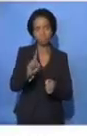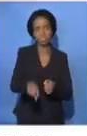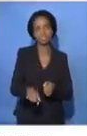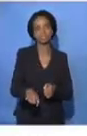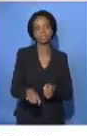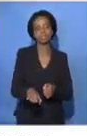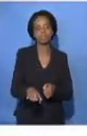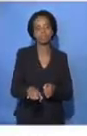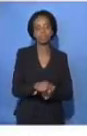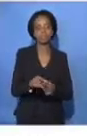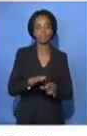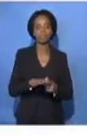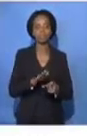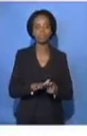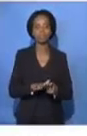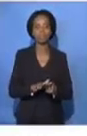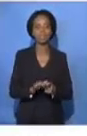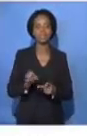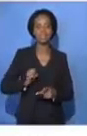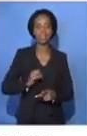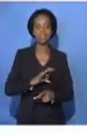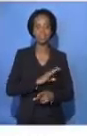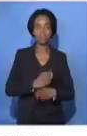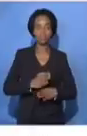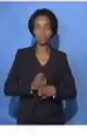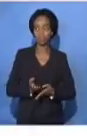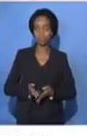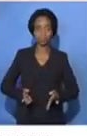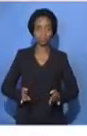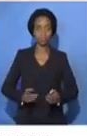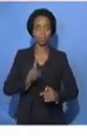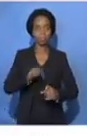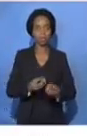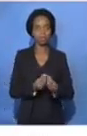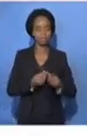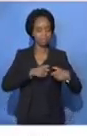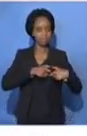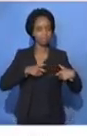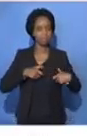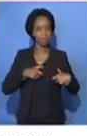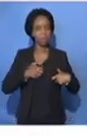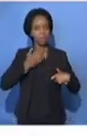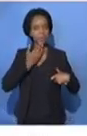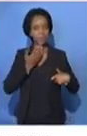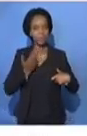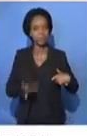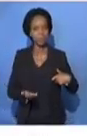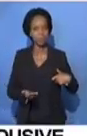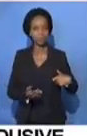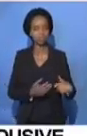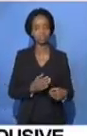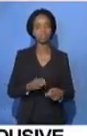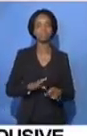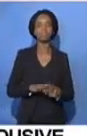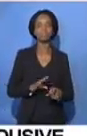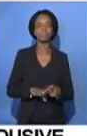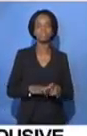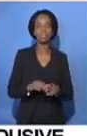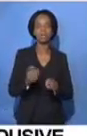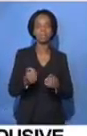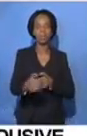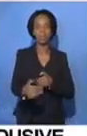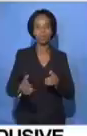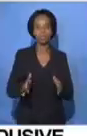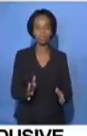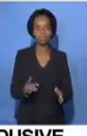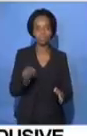identification of polling staff, positioning of polling booths, and labeling of ballot